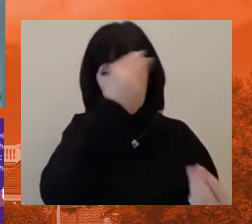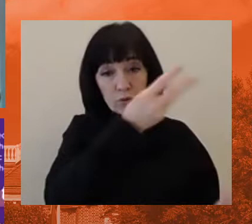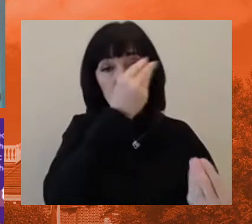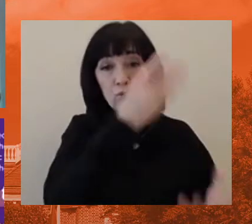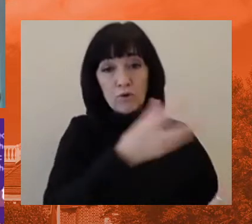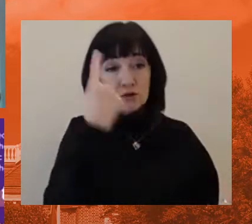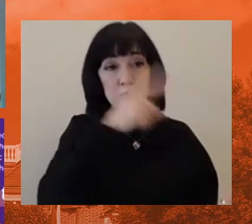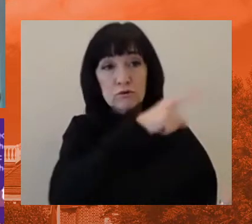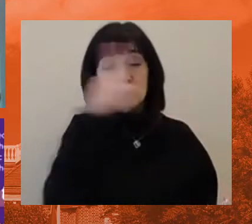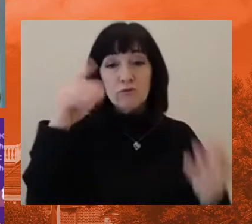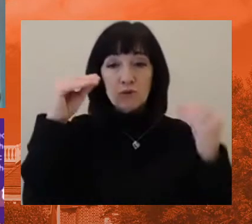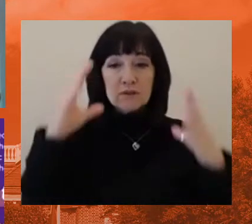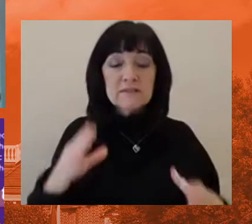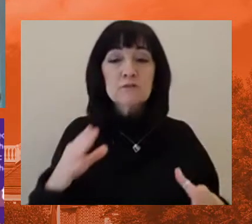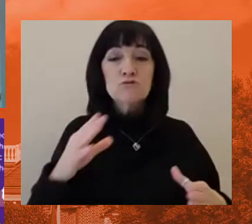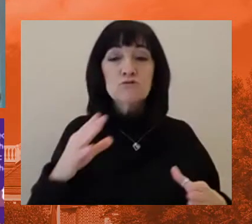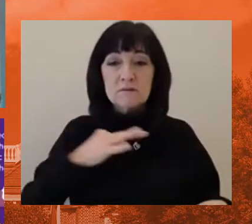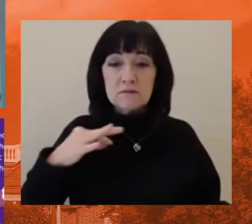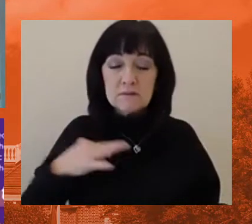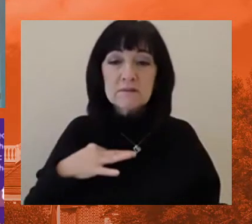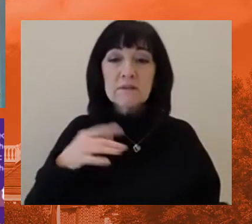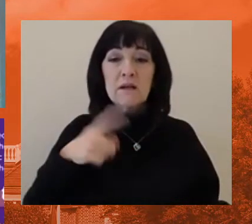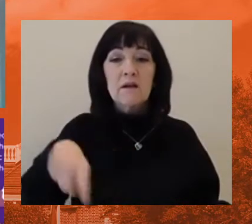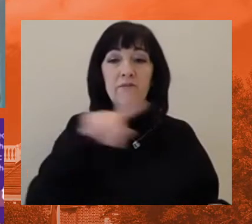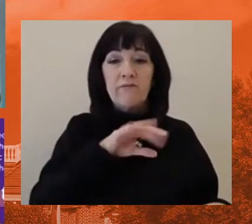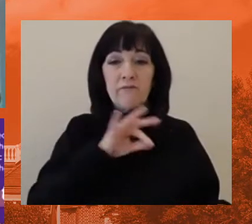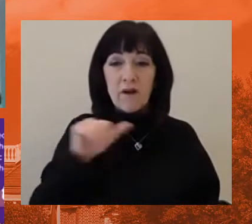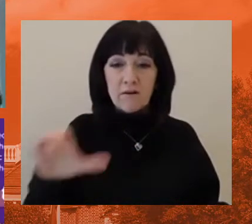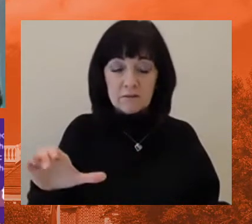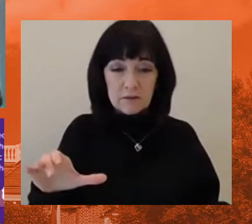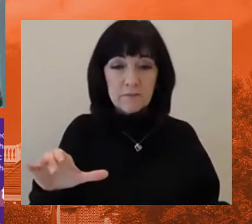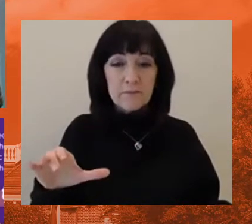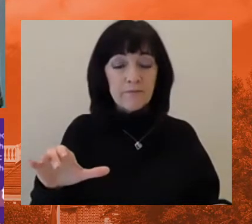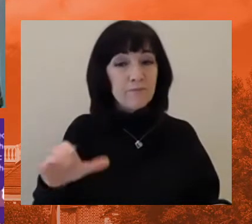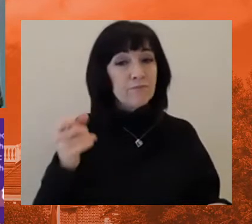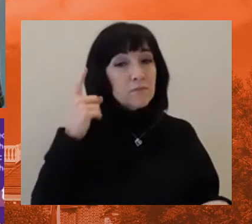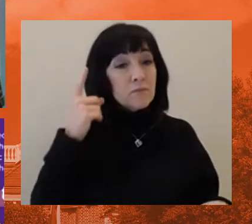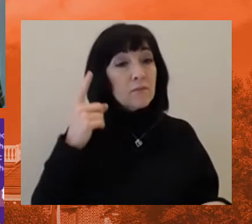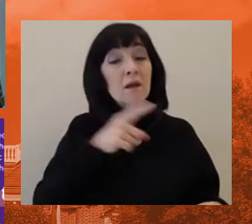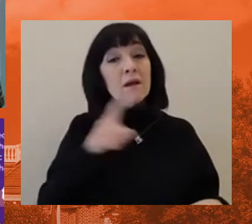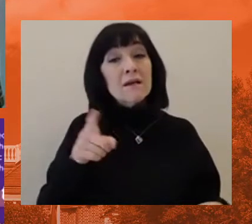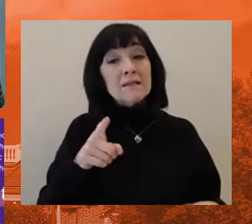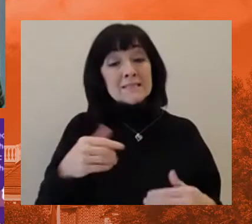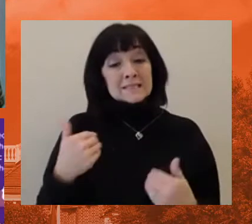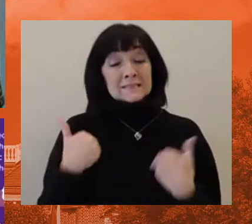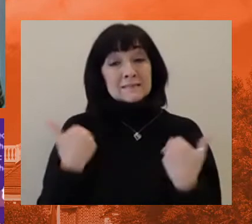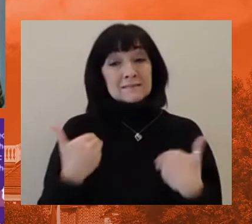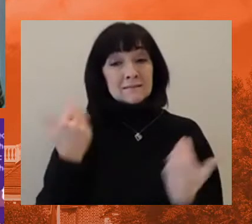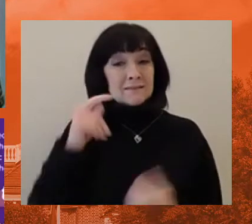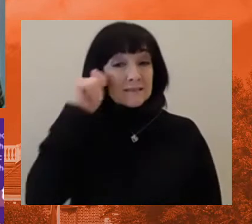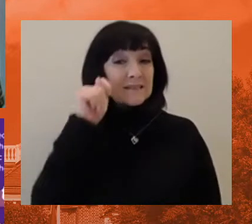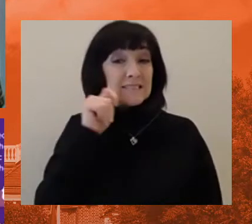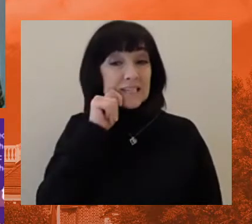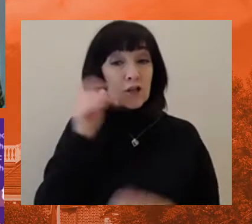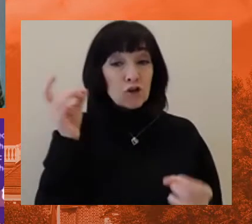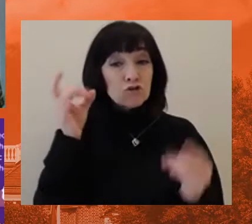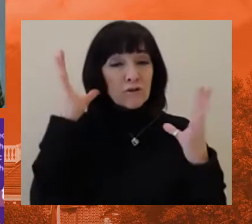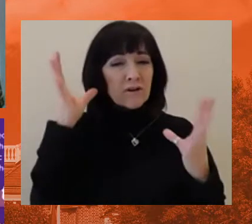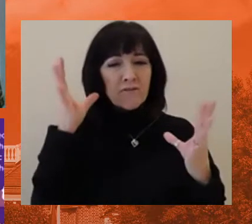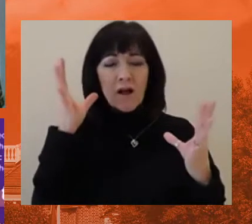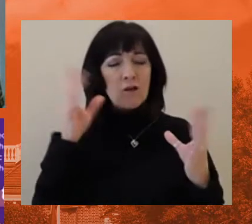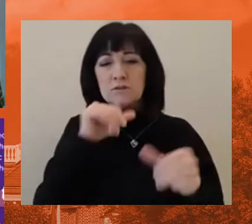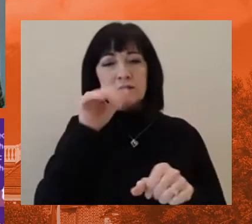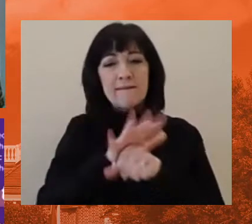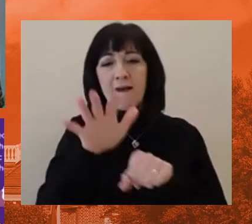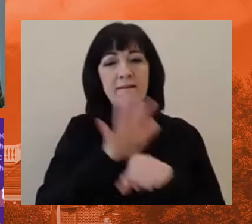to increase these efforts because we know that teen dating violence is underreported. In a recent study published by the Journal